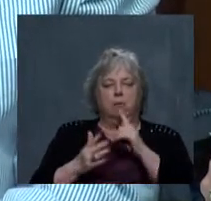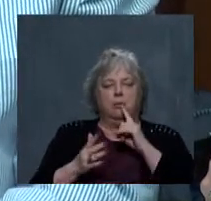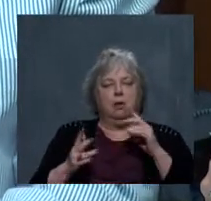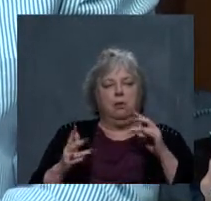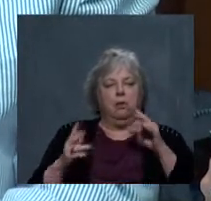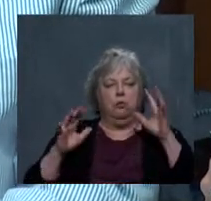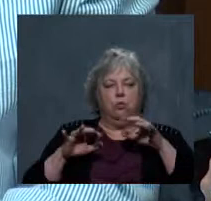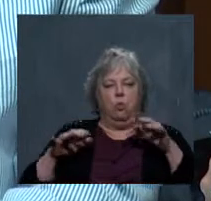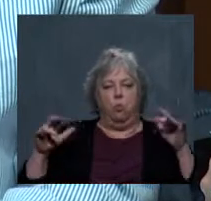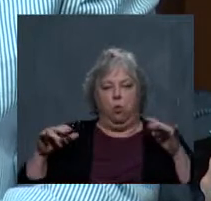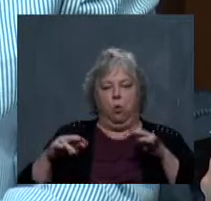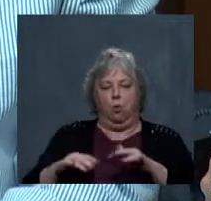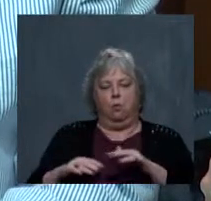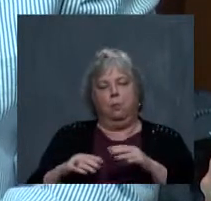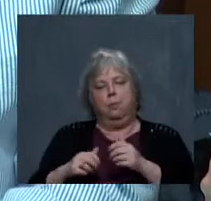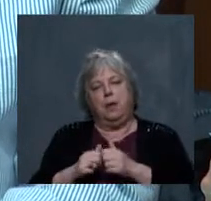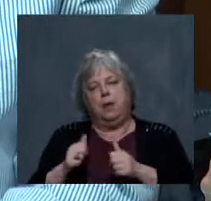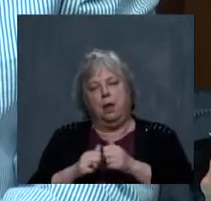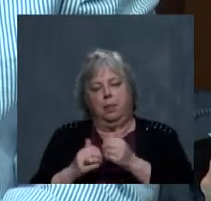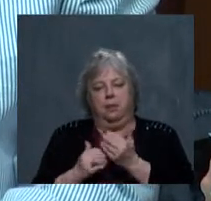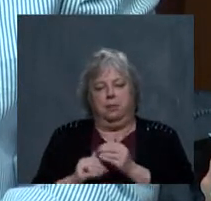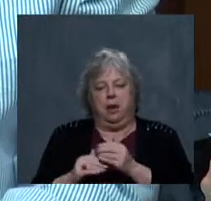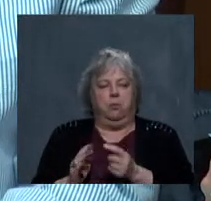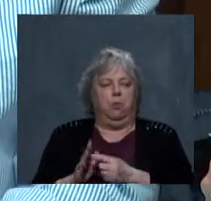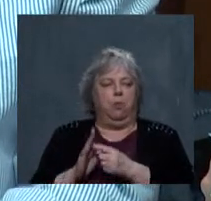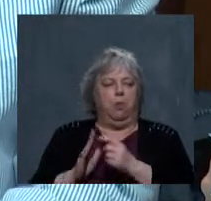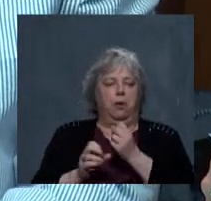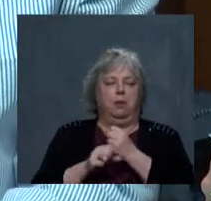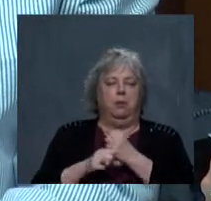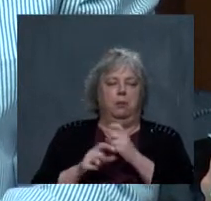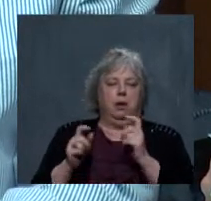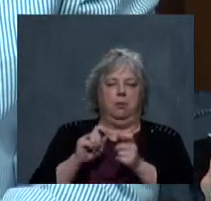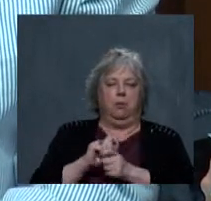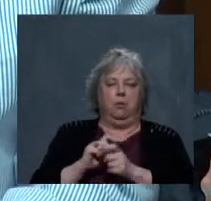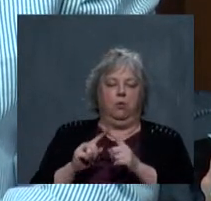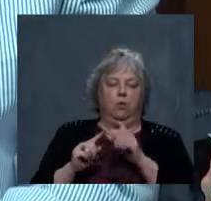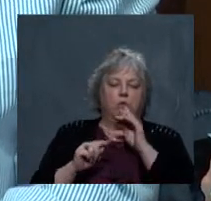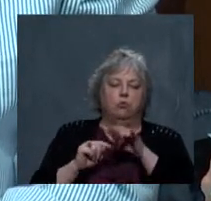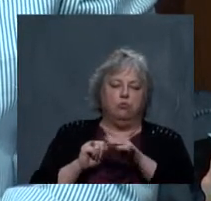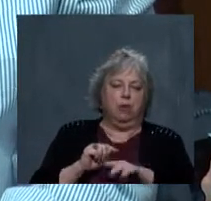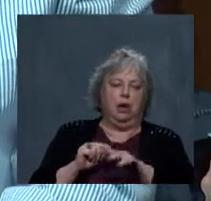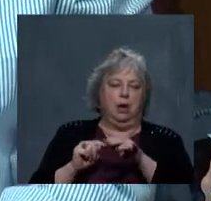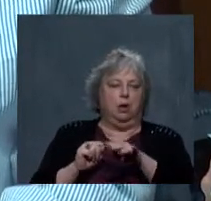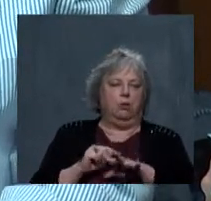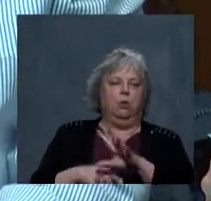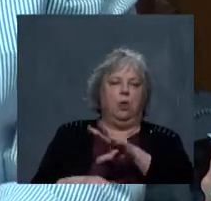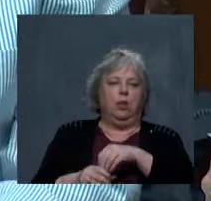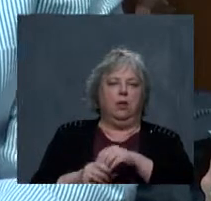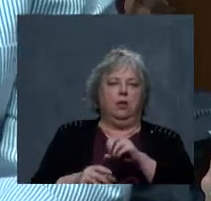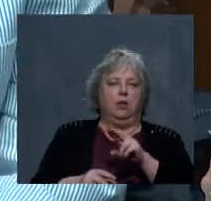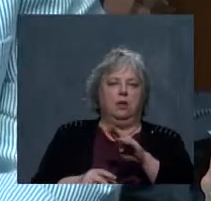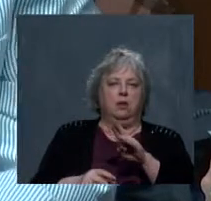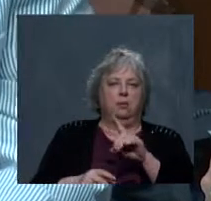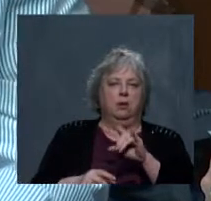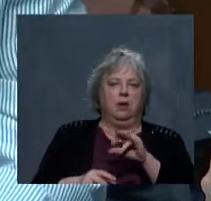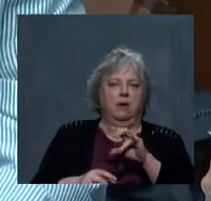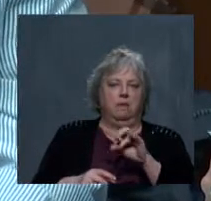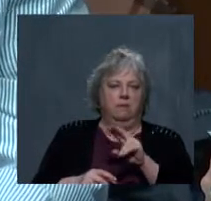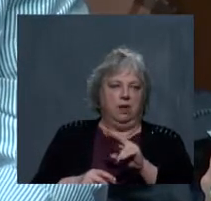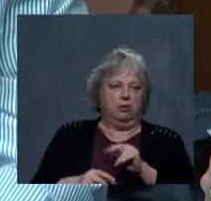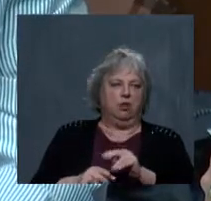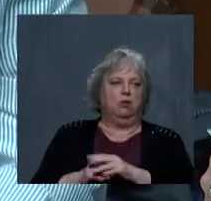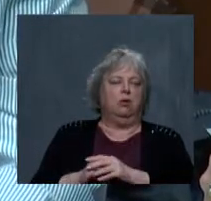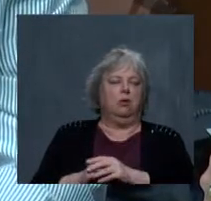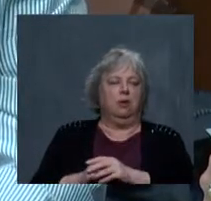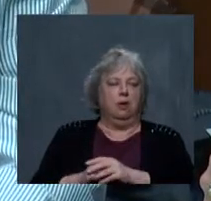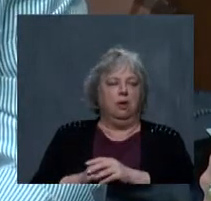stormwater beyond the minimum requirements and to make modifications to the drainage discharge location within the subdivisions to balance the discharge flow from the